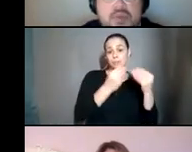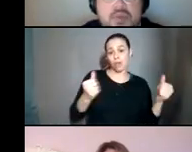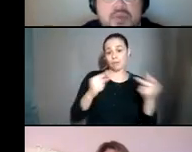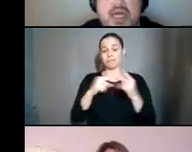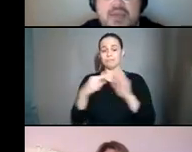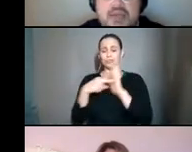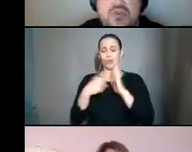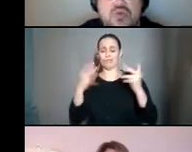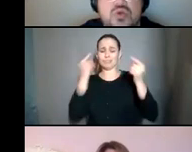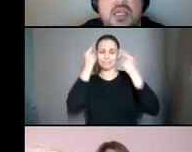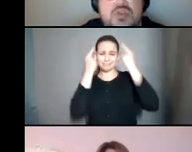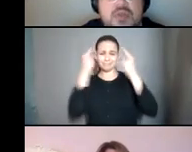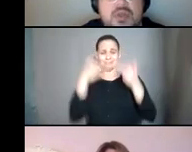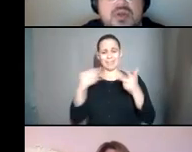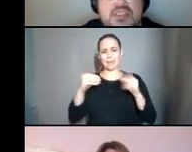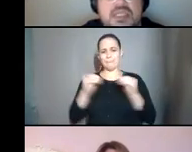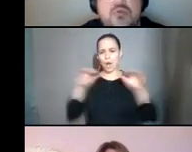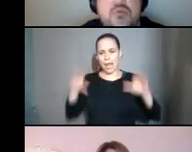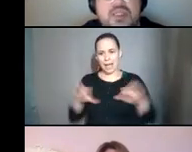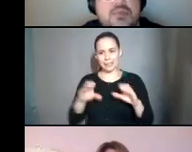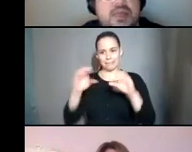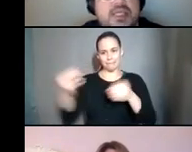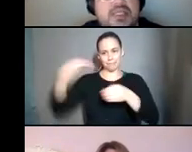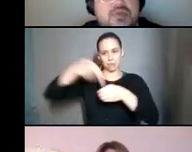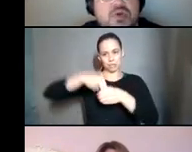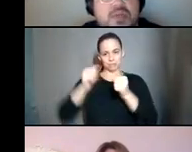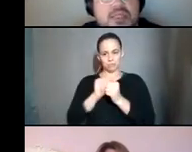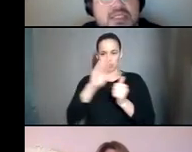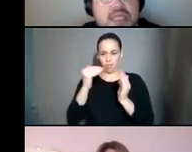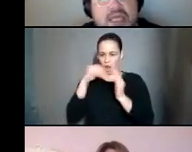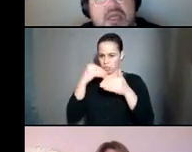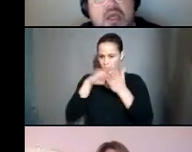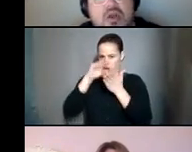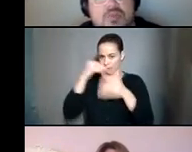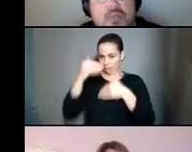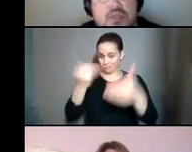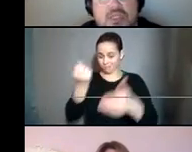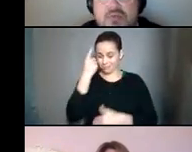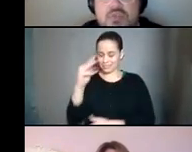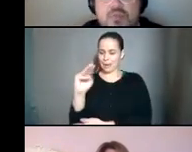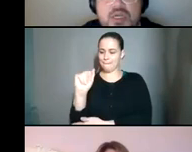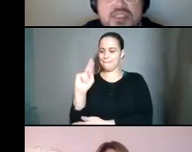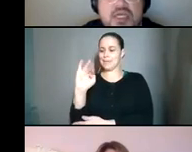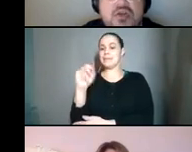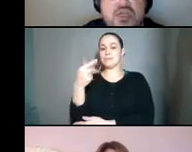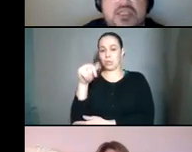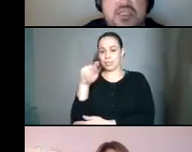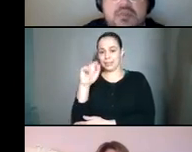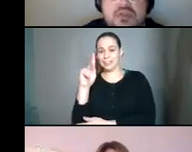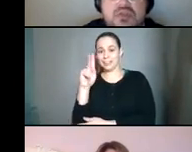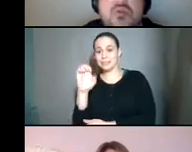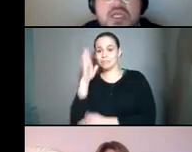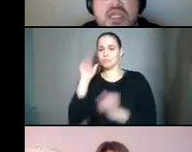be an active participant in their learning. The manipulatives progress along with student understanding to uncover relationships